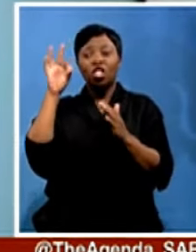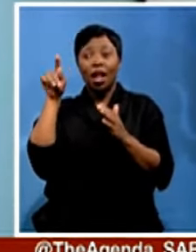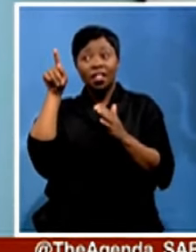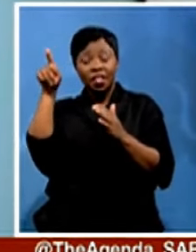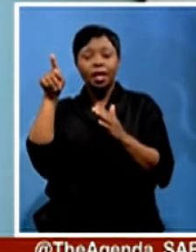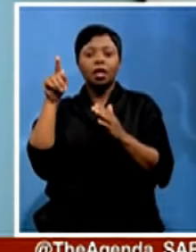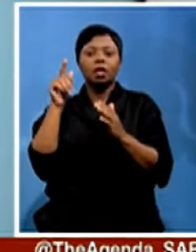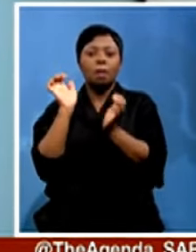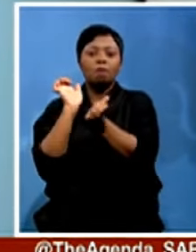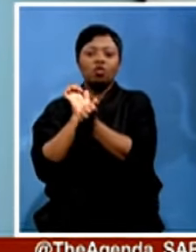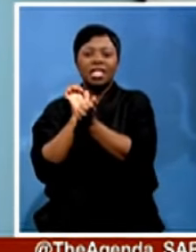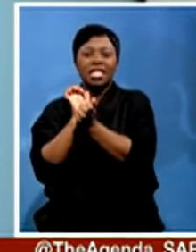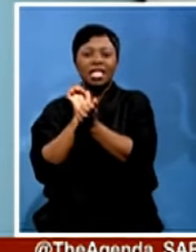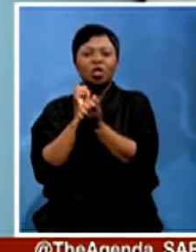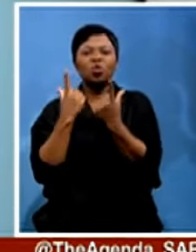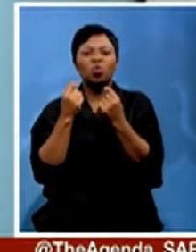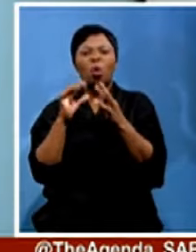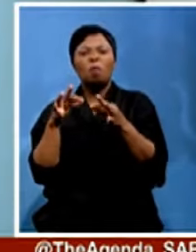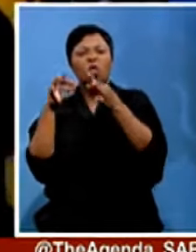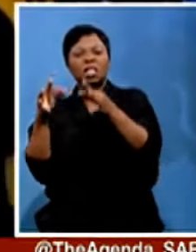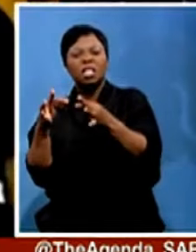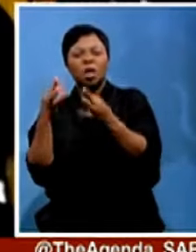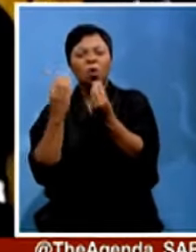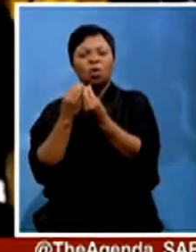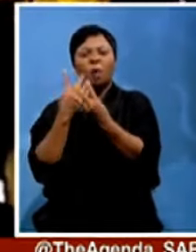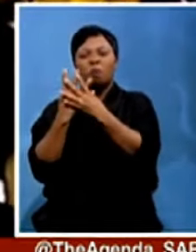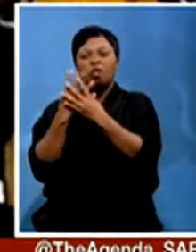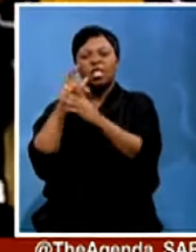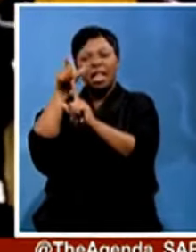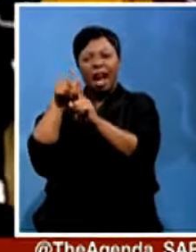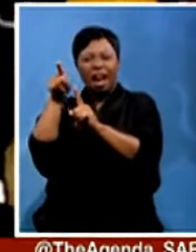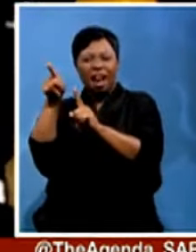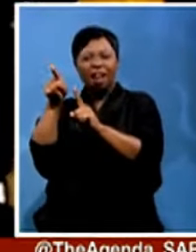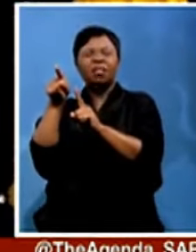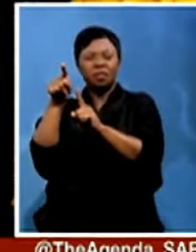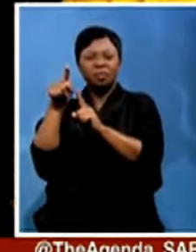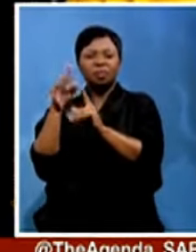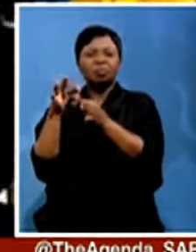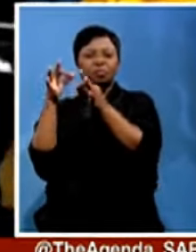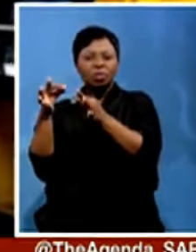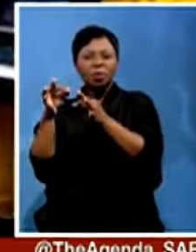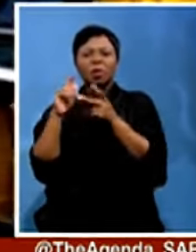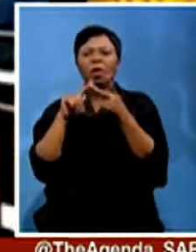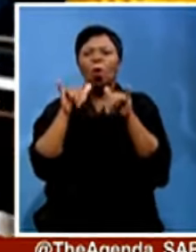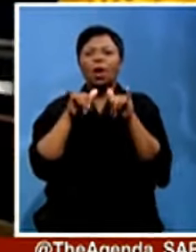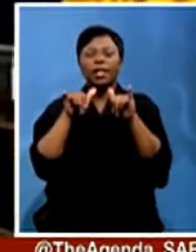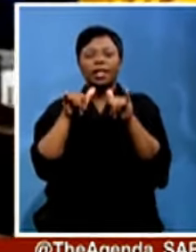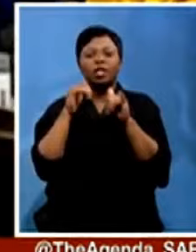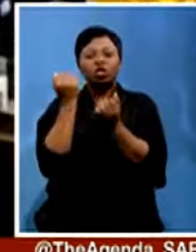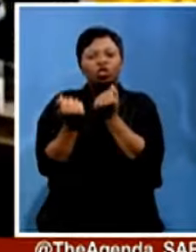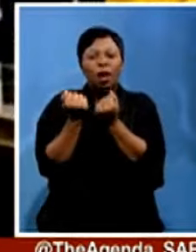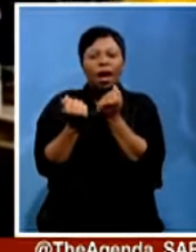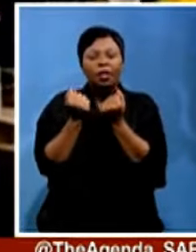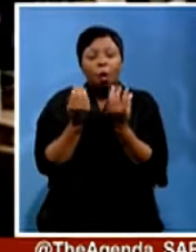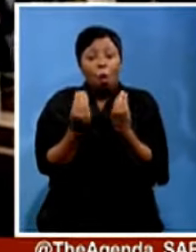with the prisoners and the awaiting trial detainees via WhatsApp video call. However,